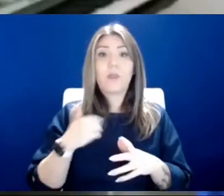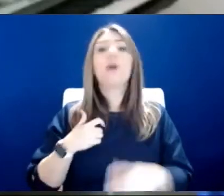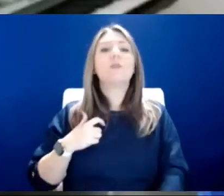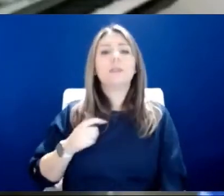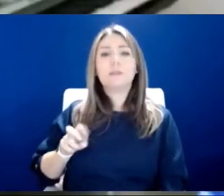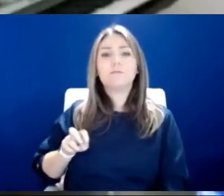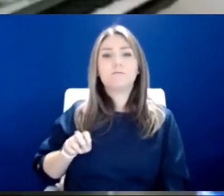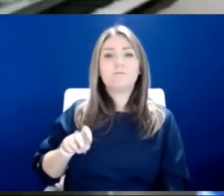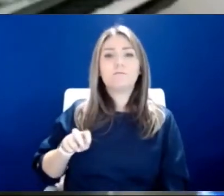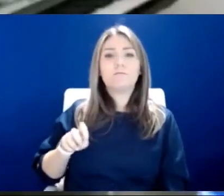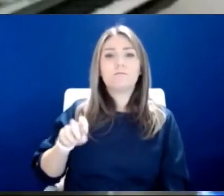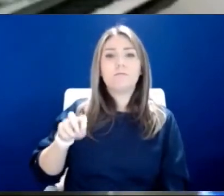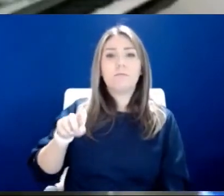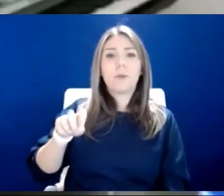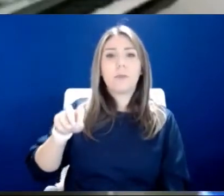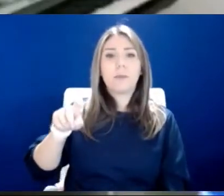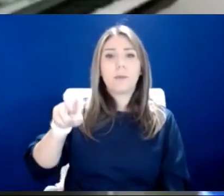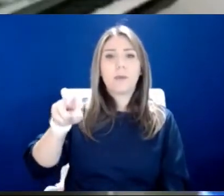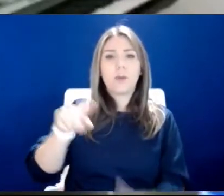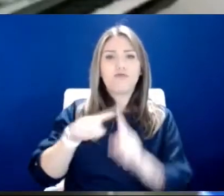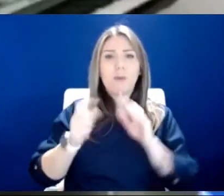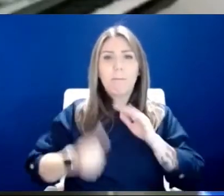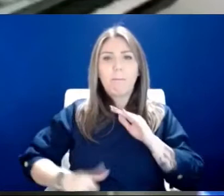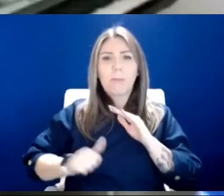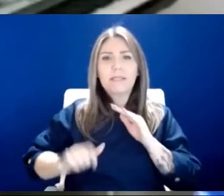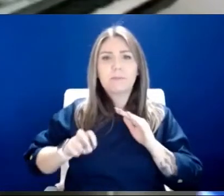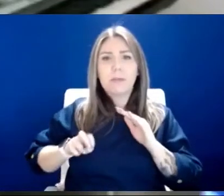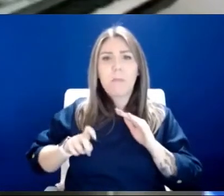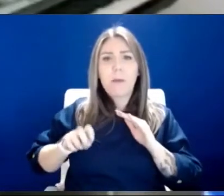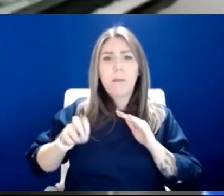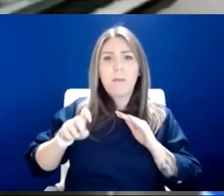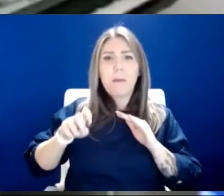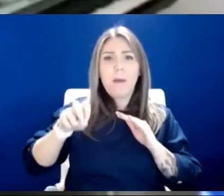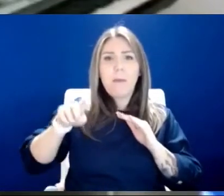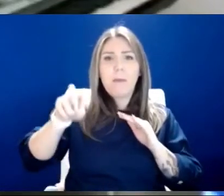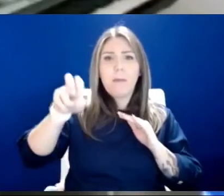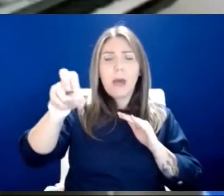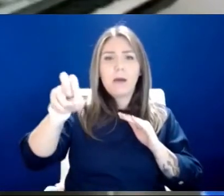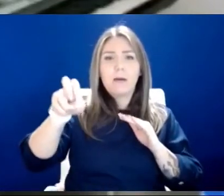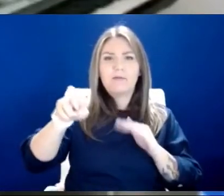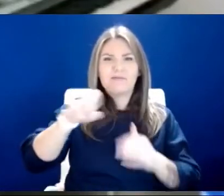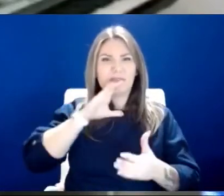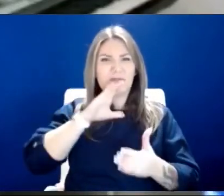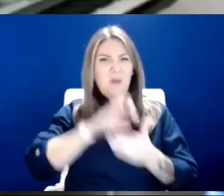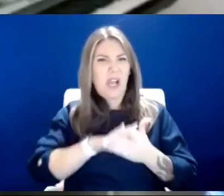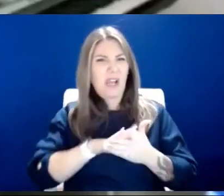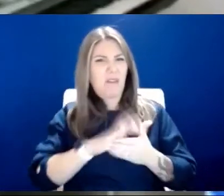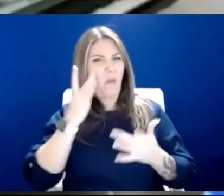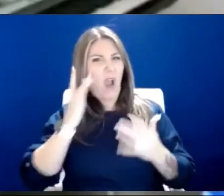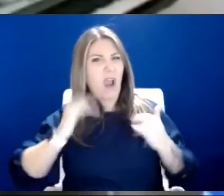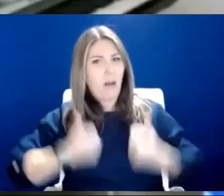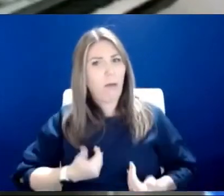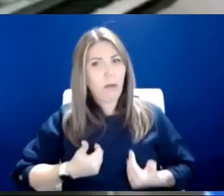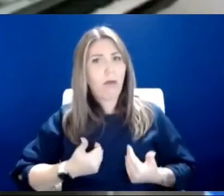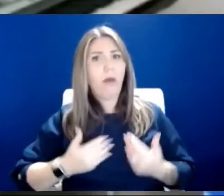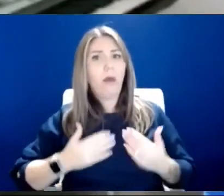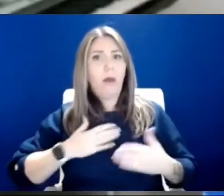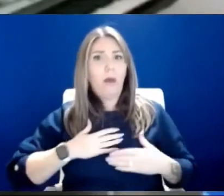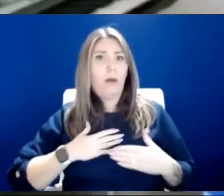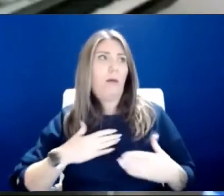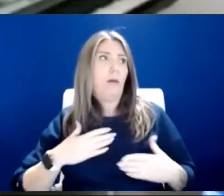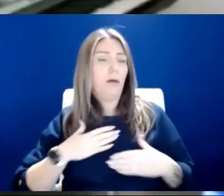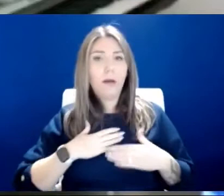day from the basement, and my wife said, "How come you're out of breath? Or, you know, why are you breathing so